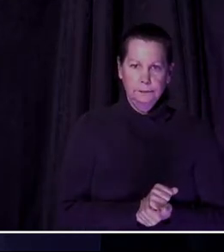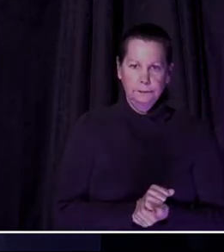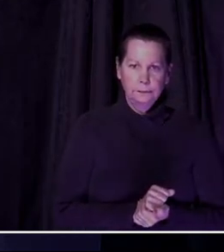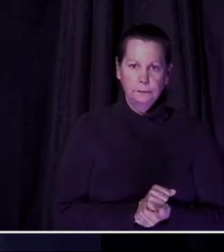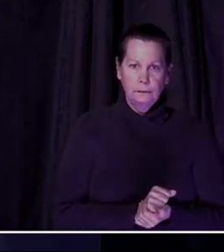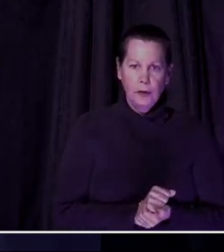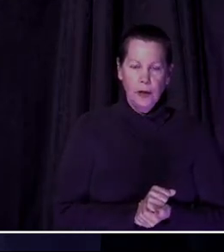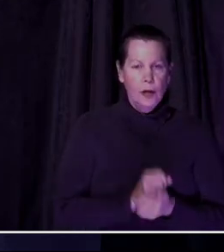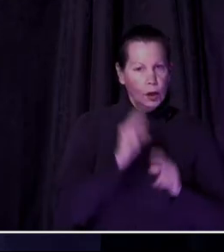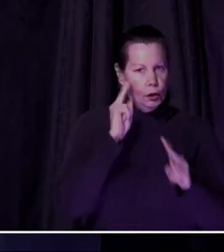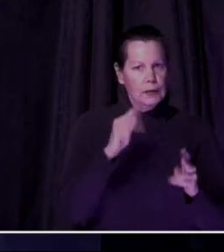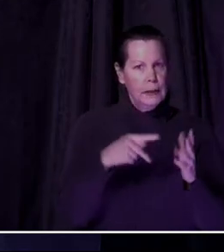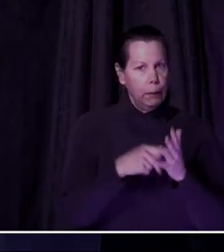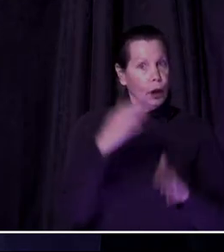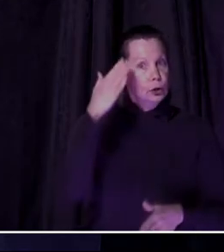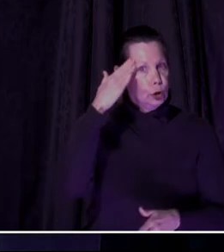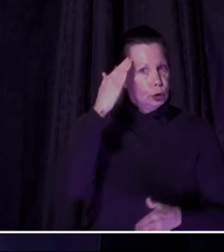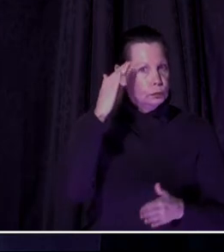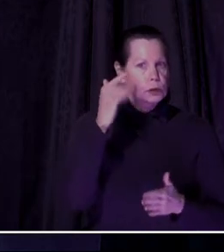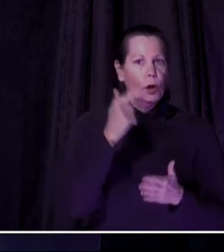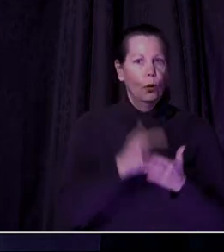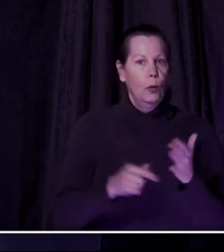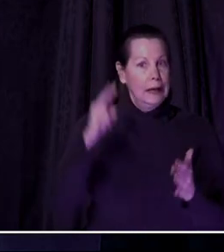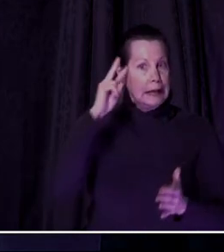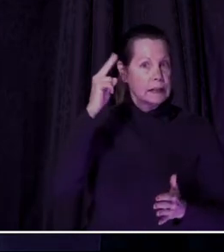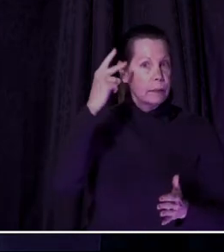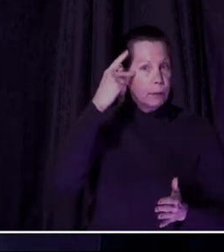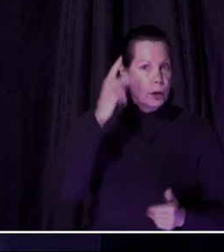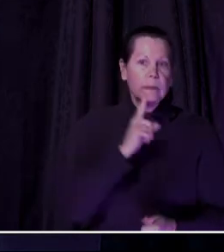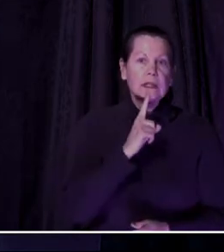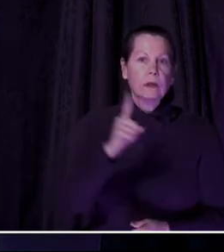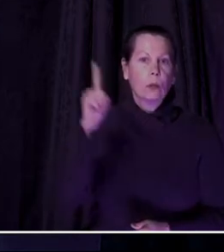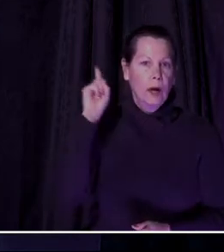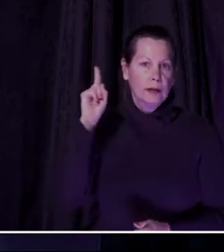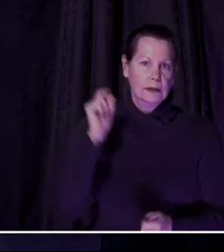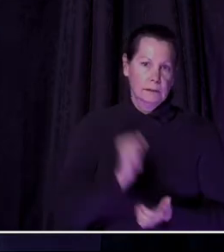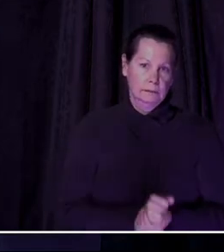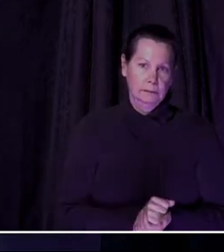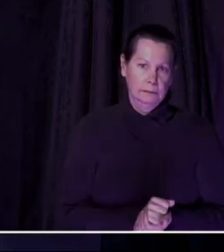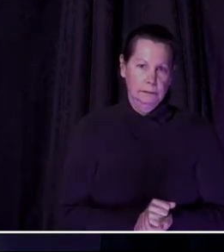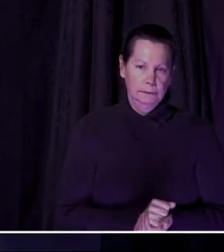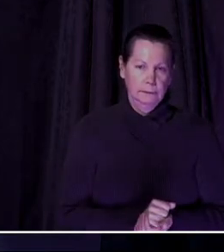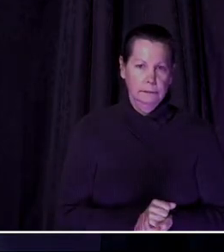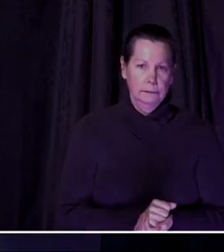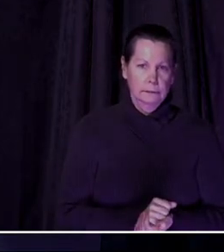You see, Paul knew what his purpose was.